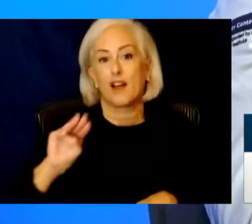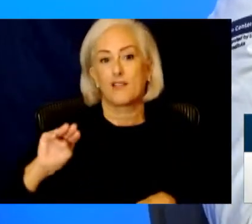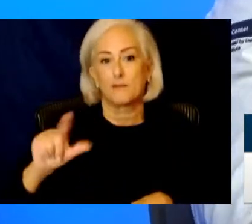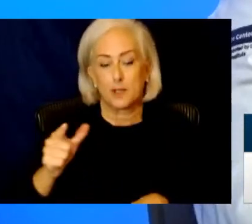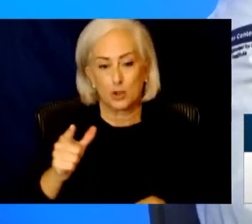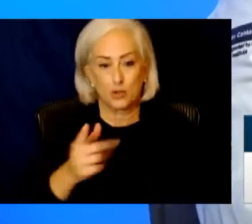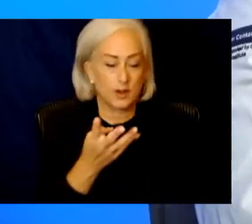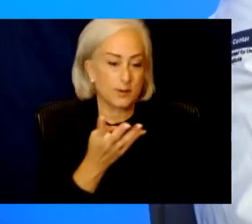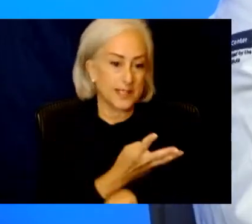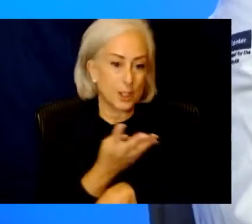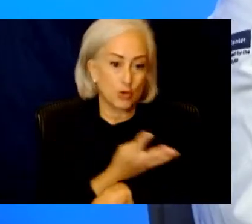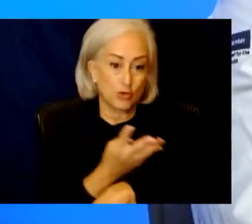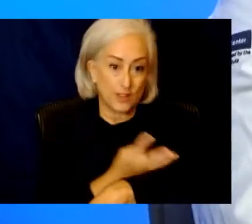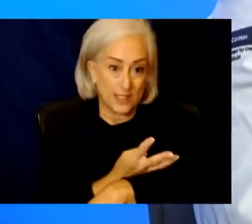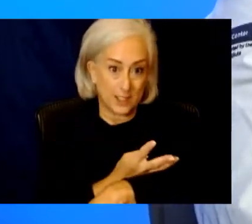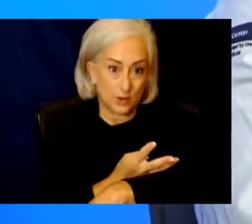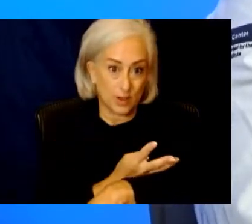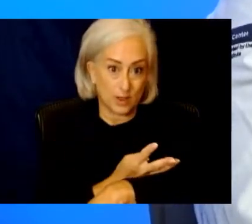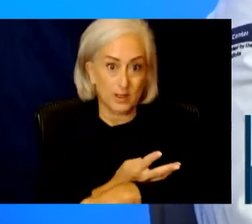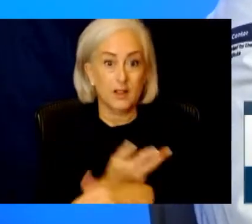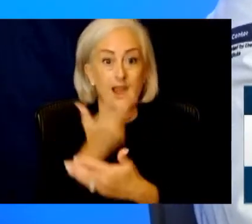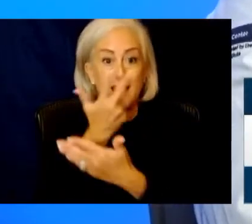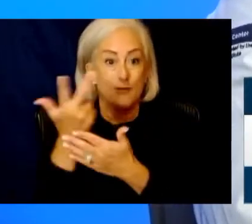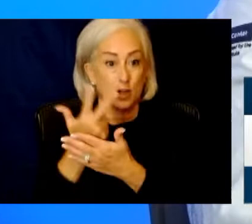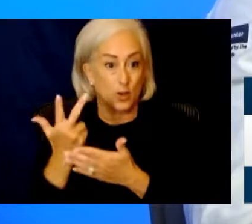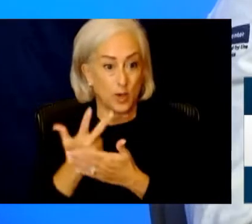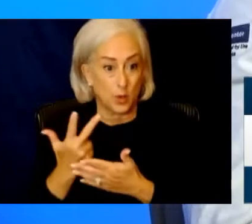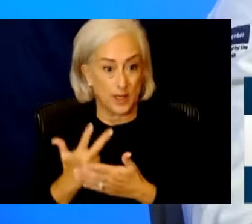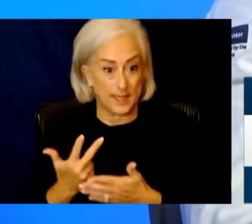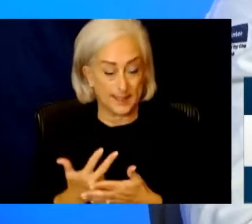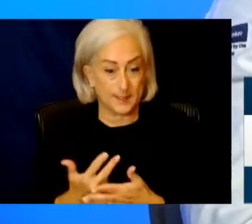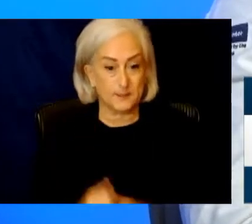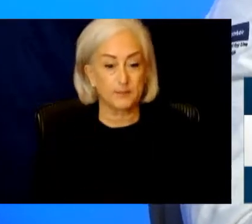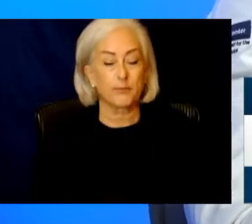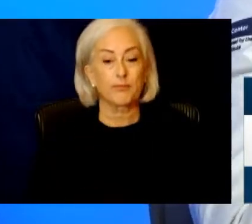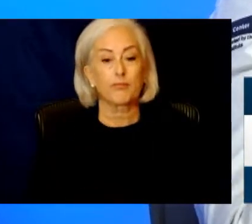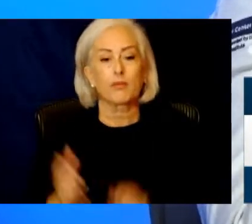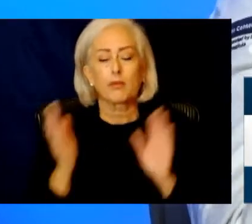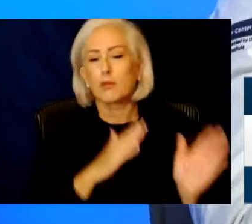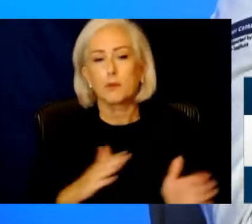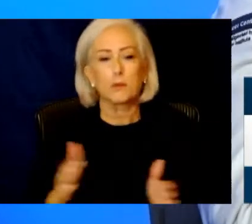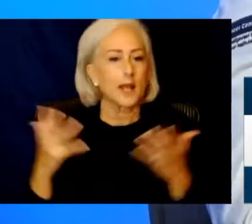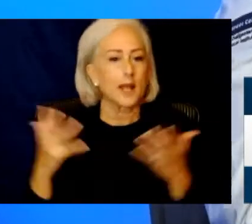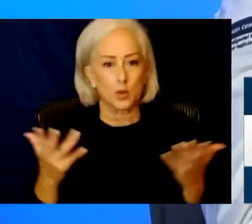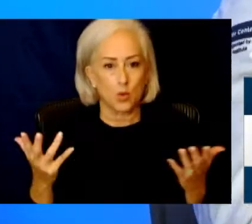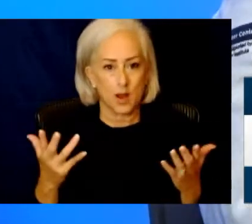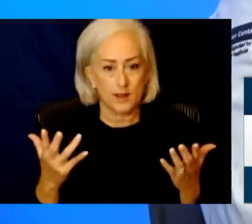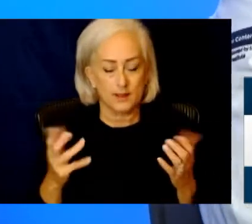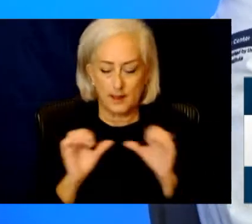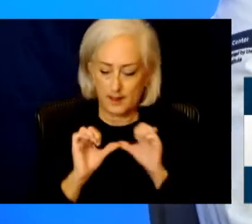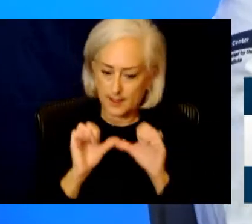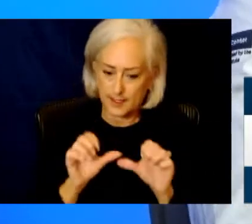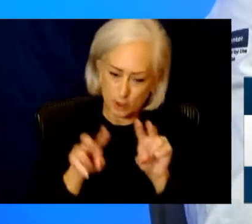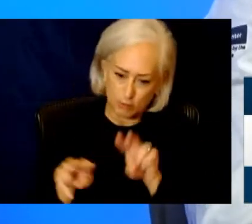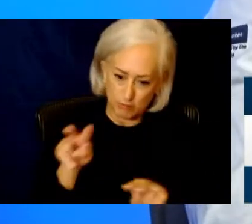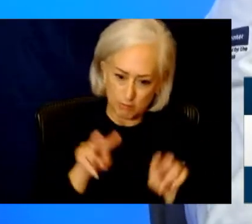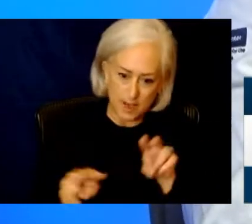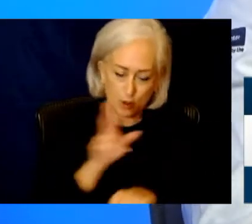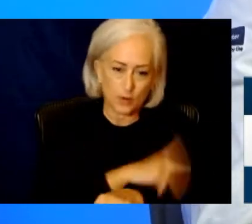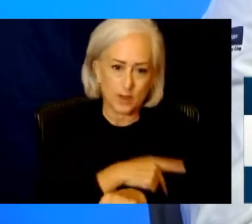intravenously every 3 weeks. And the plan was to continue monitoring these patients very closely